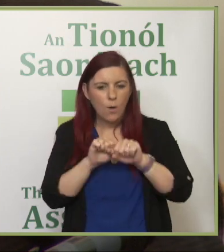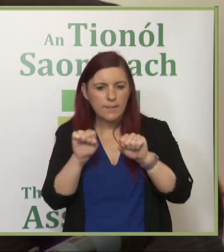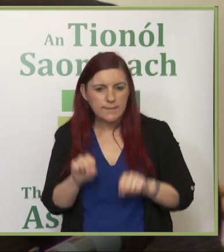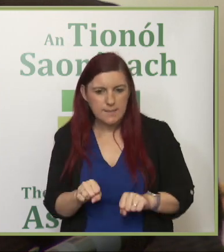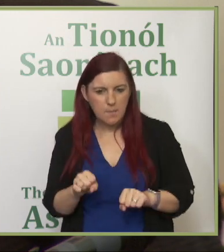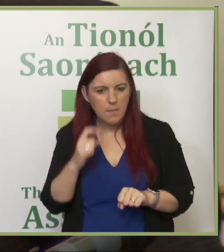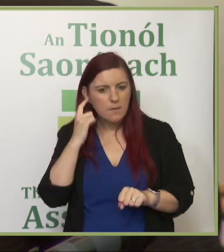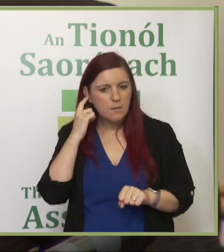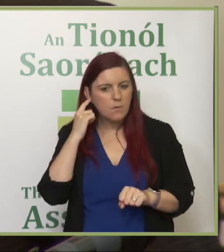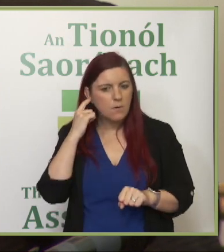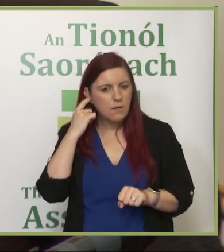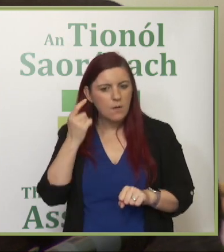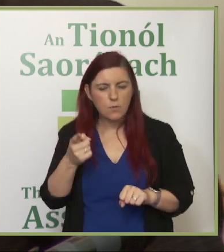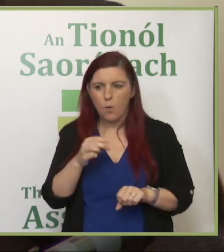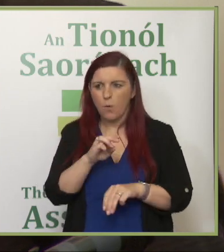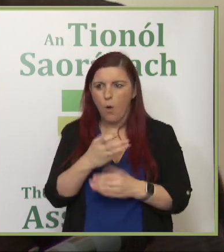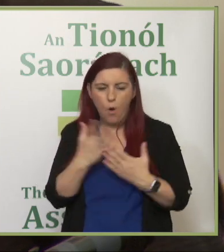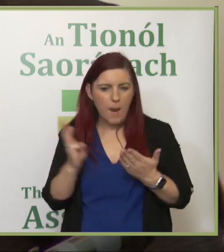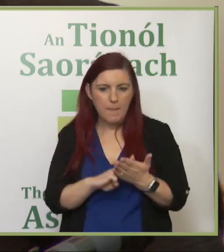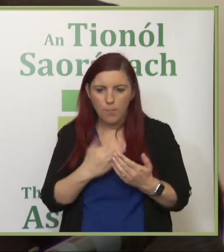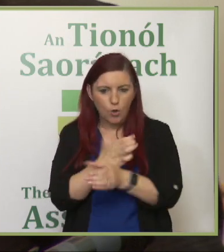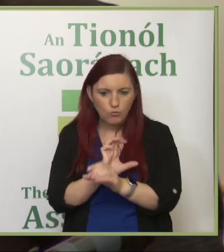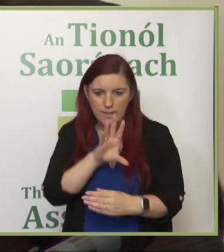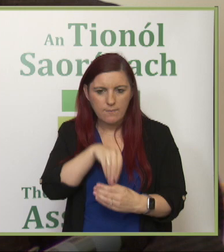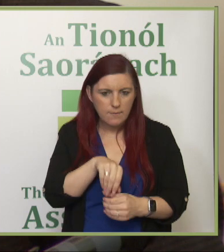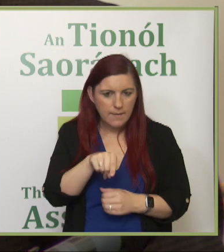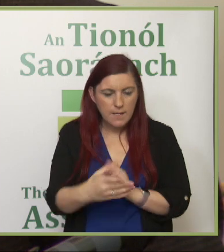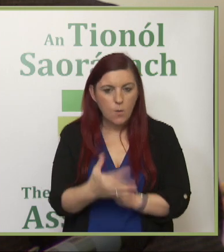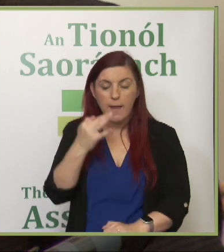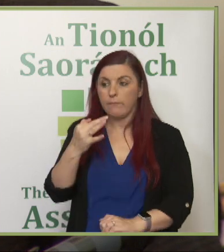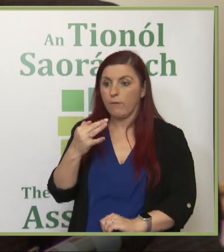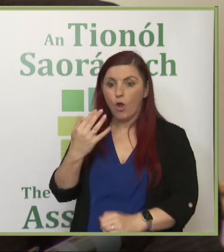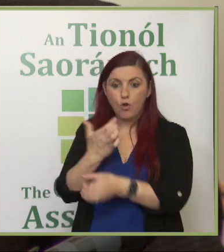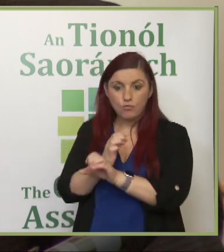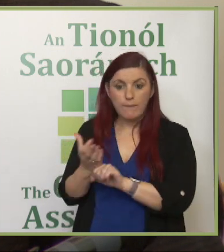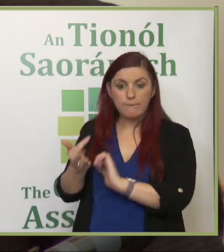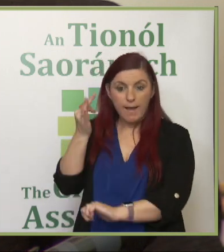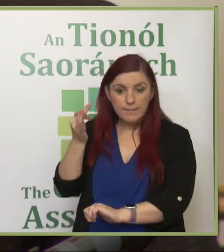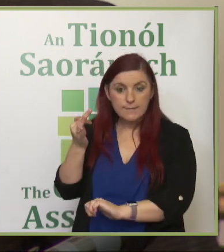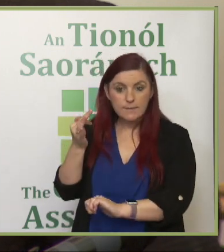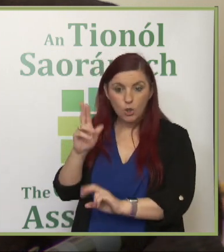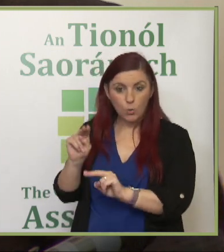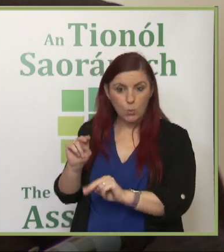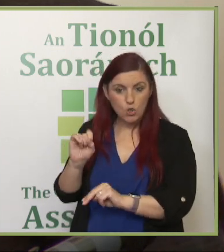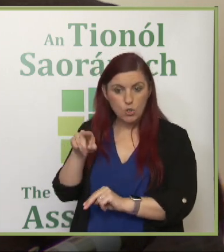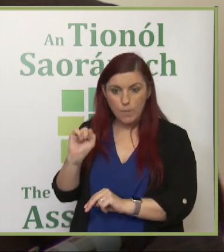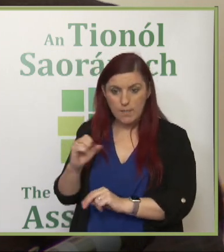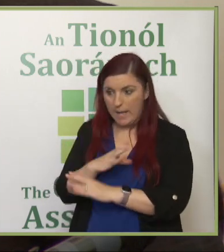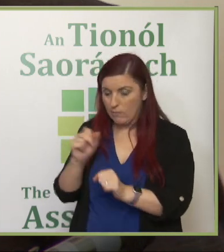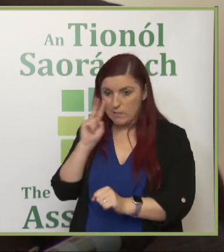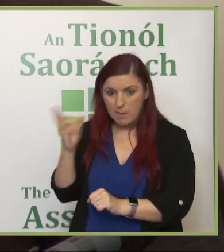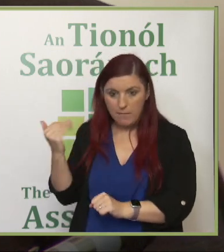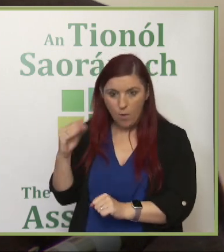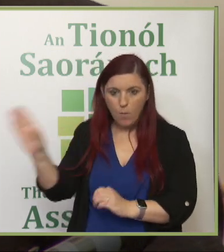member states participate in that. And if a member state finds a new substance that they haven't seen before, they'll report it to